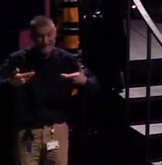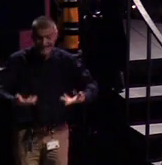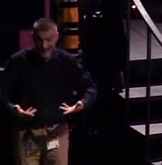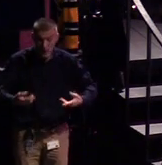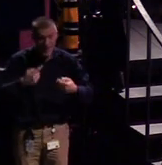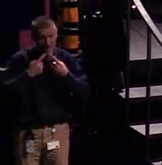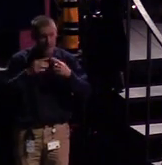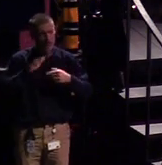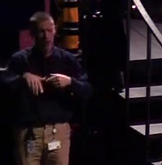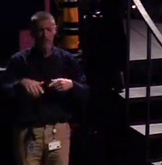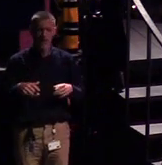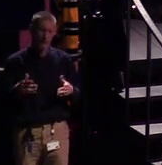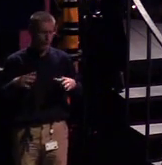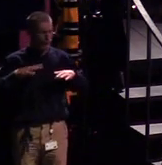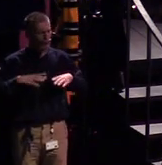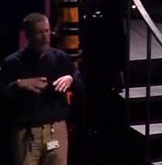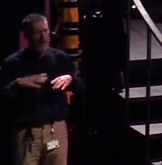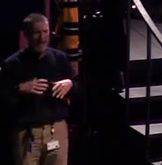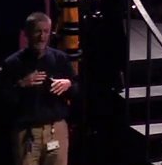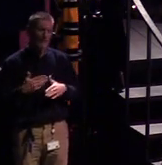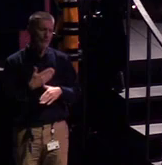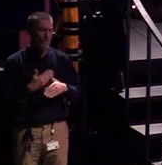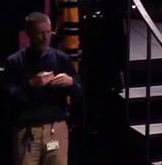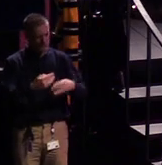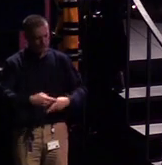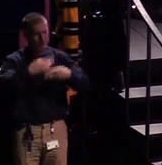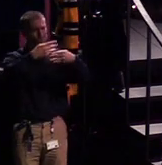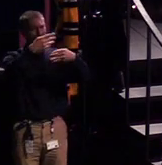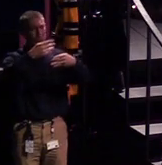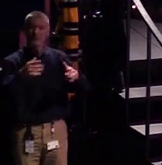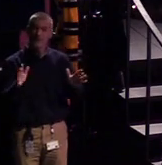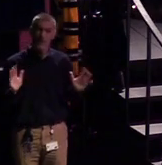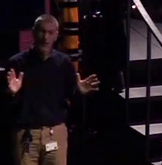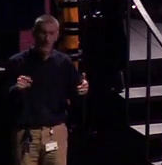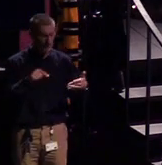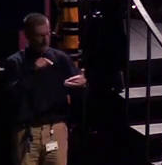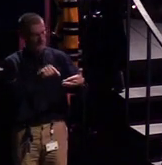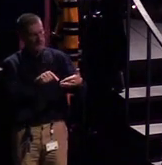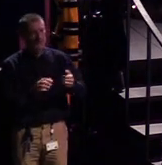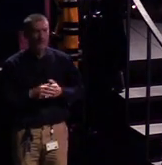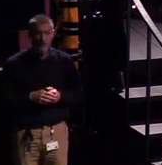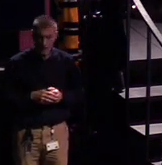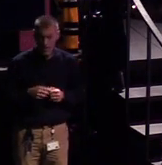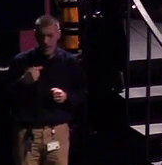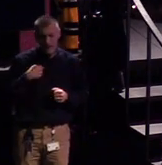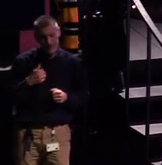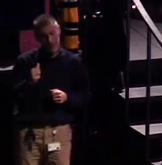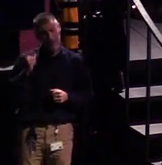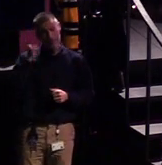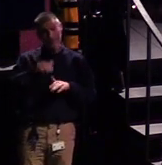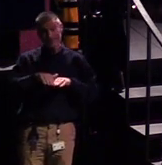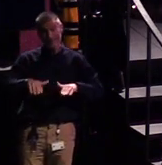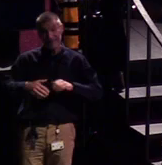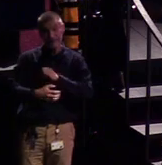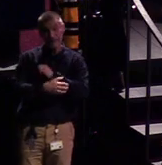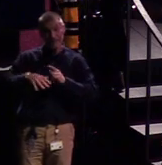relaxed performance that's top of the search results biscuit I created backstage in biscuit land after a